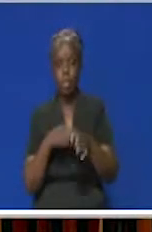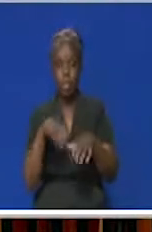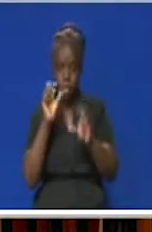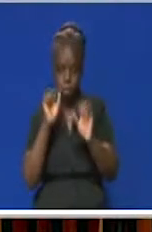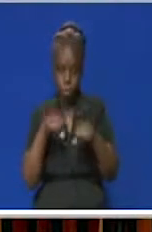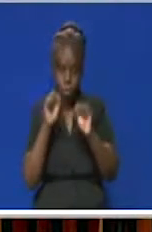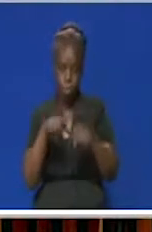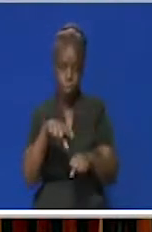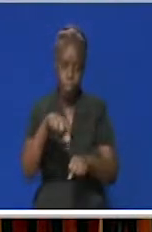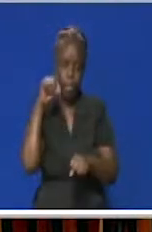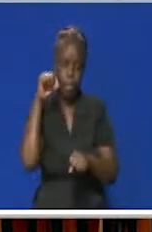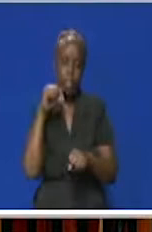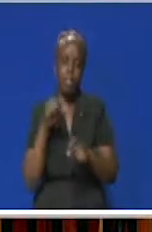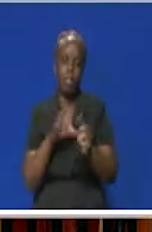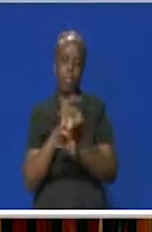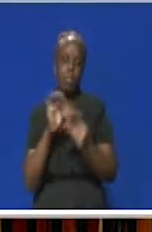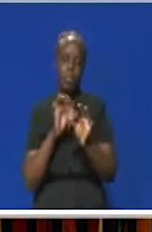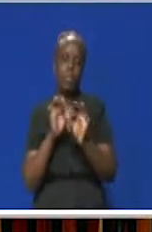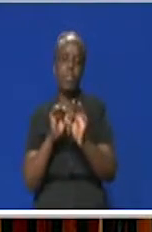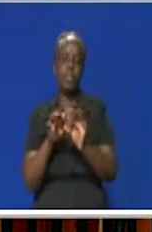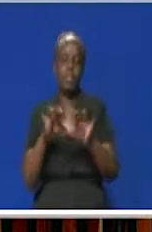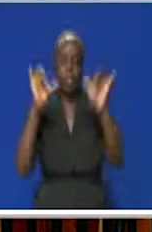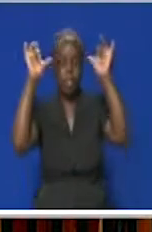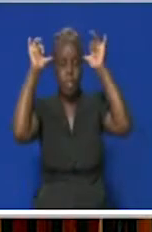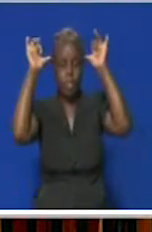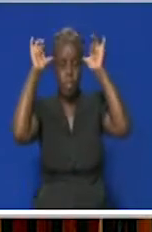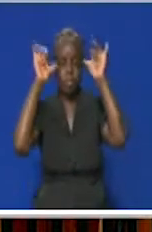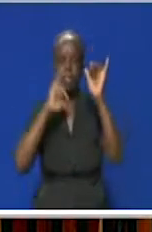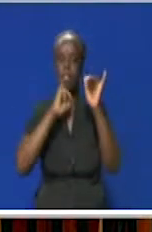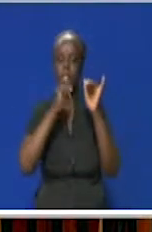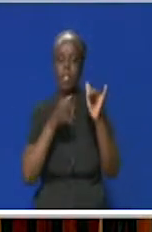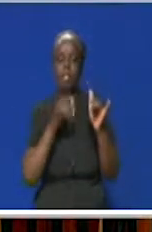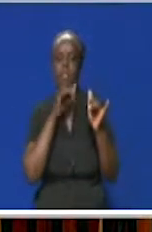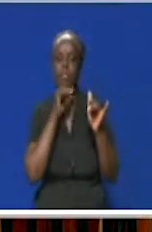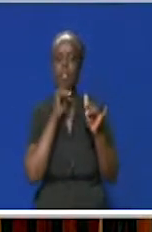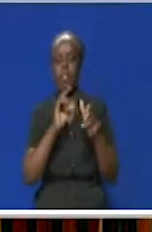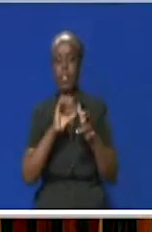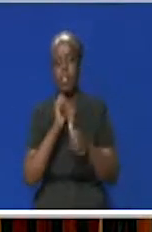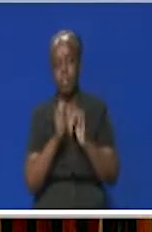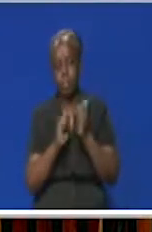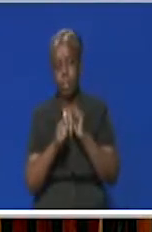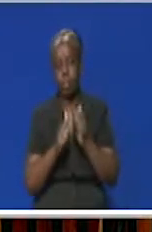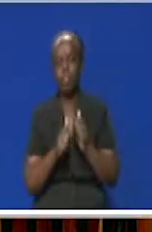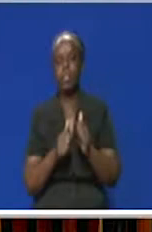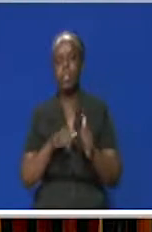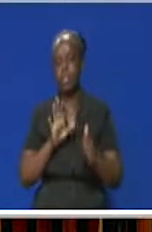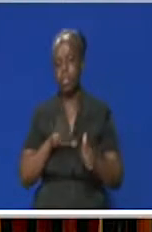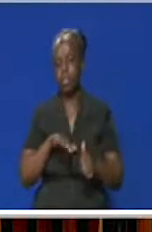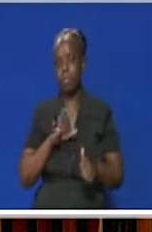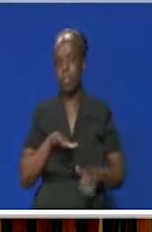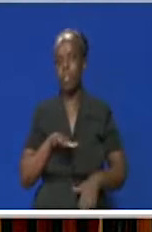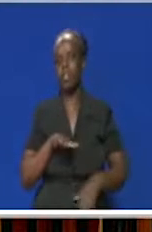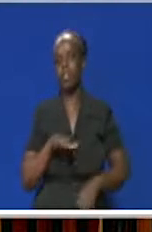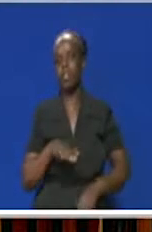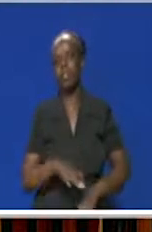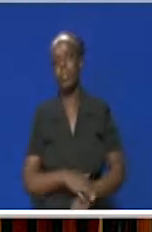pick which particular cattle is male and which particular cattle is